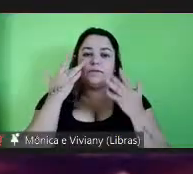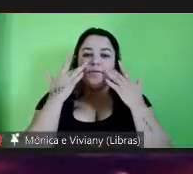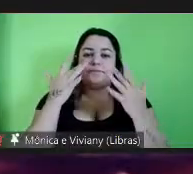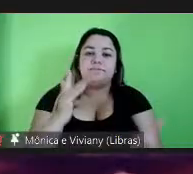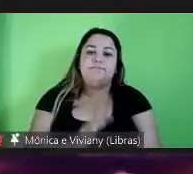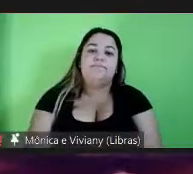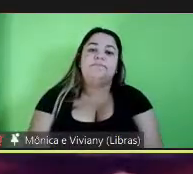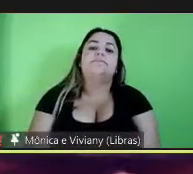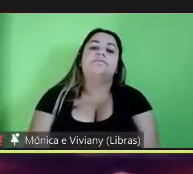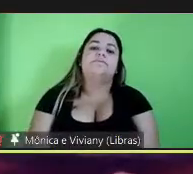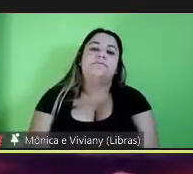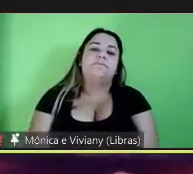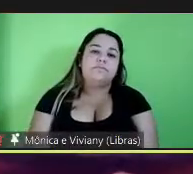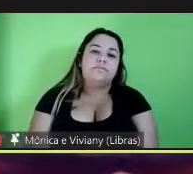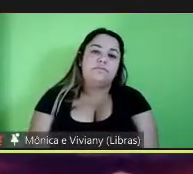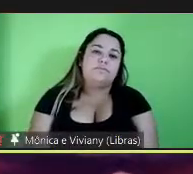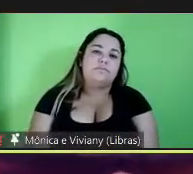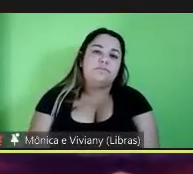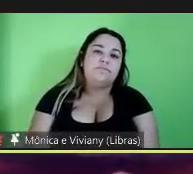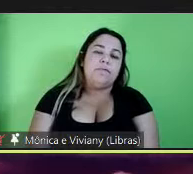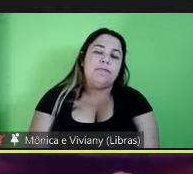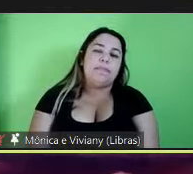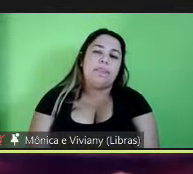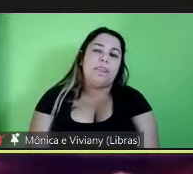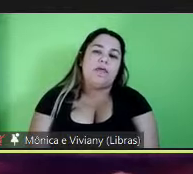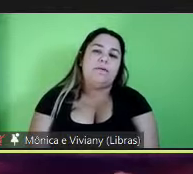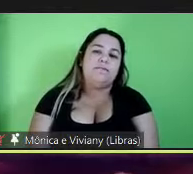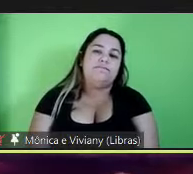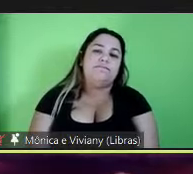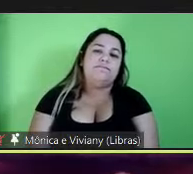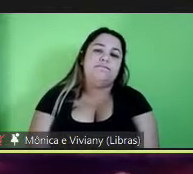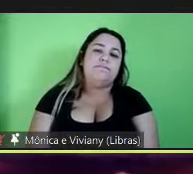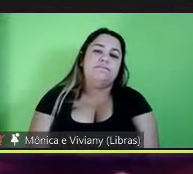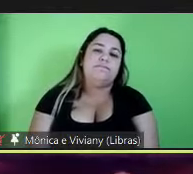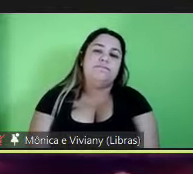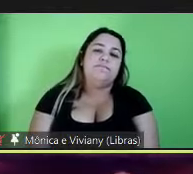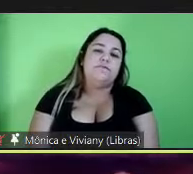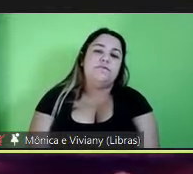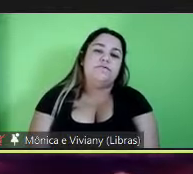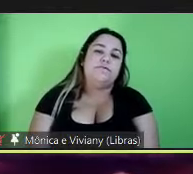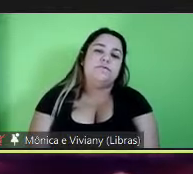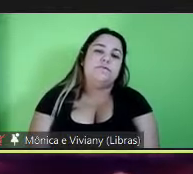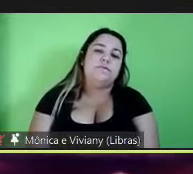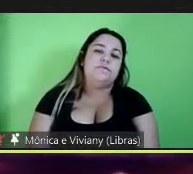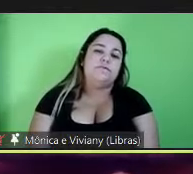West. We still haven't been able to see your presentation, Dr. West. I hear you.